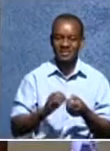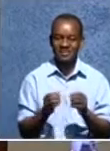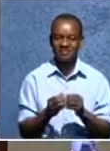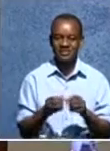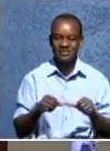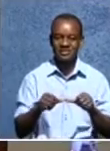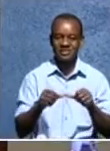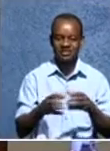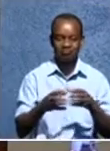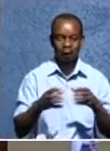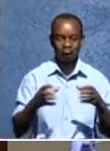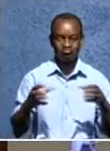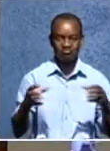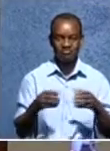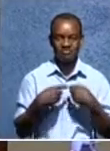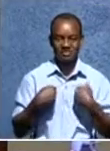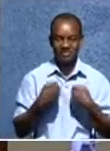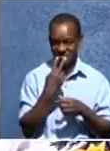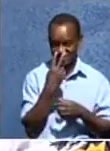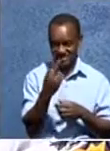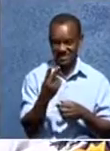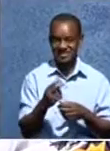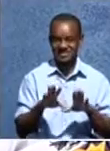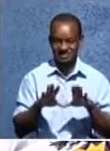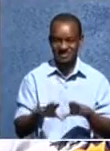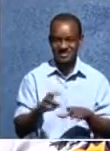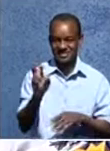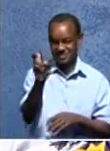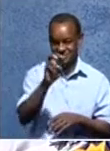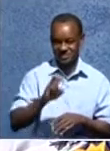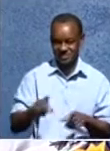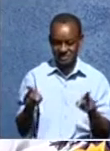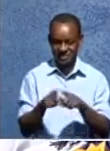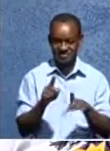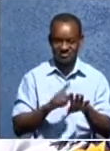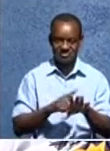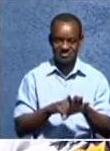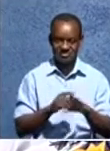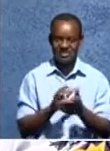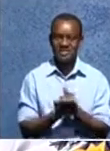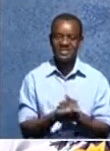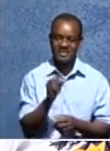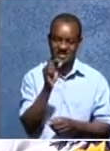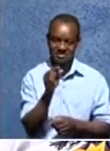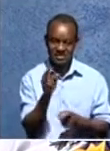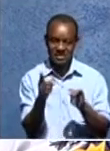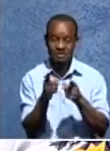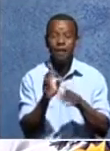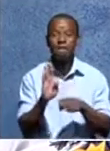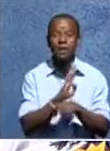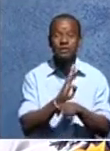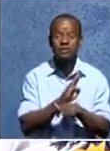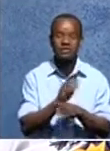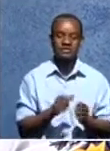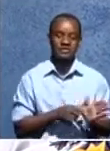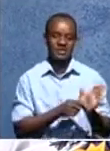be more. So we're looking also in Swakopmund at the same time, setting up a pavilion where SMEs would also showcase their products. And